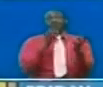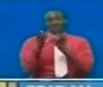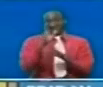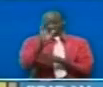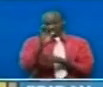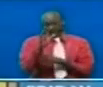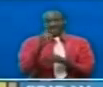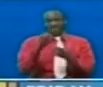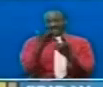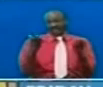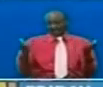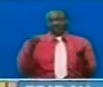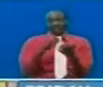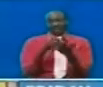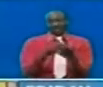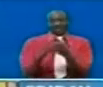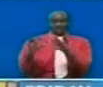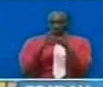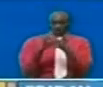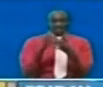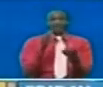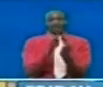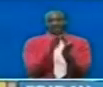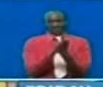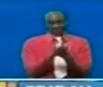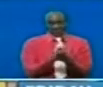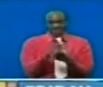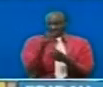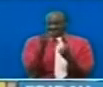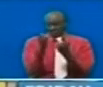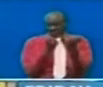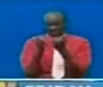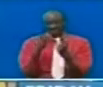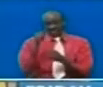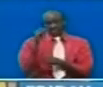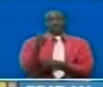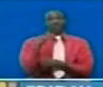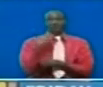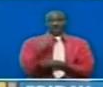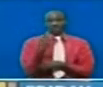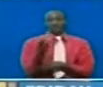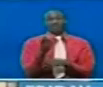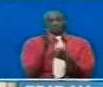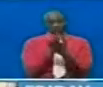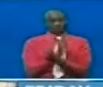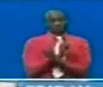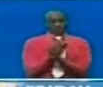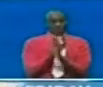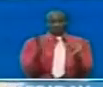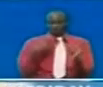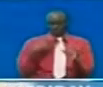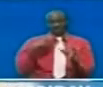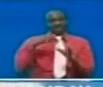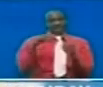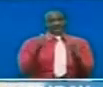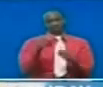asset financing and corporate banking. SME business is a business we have frankly not punched